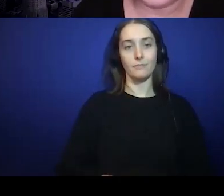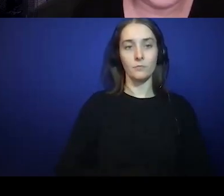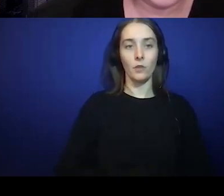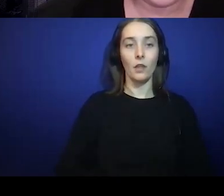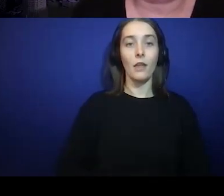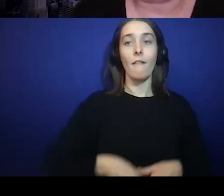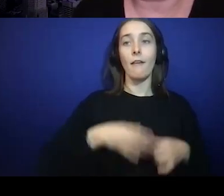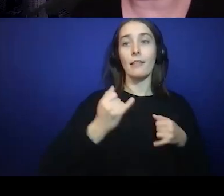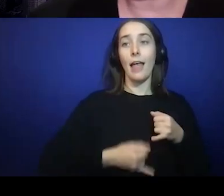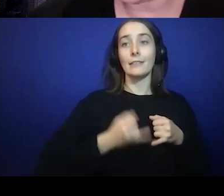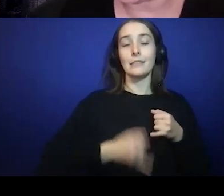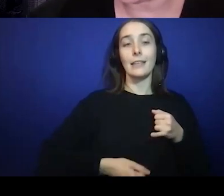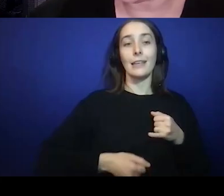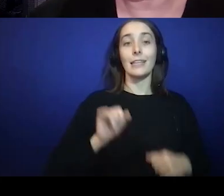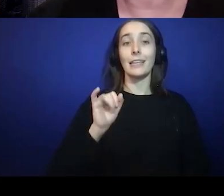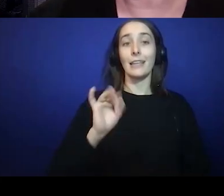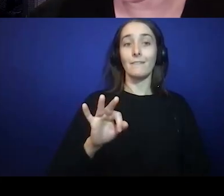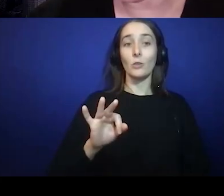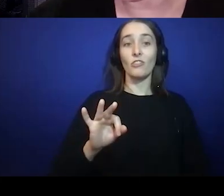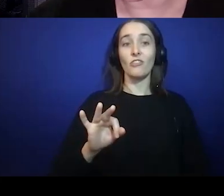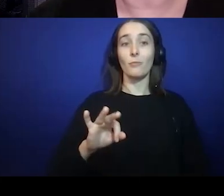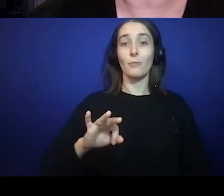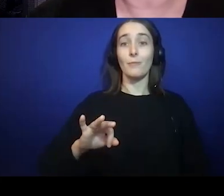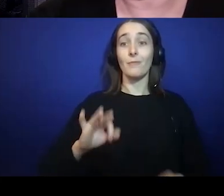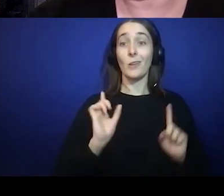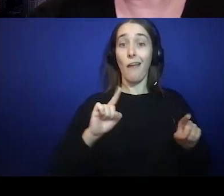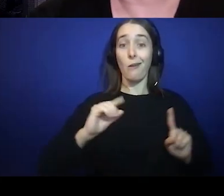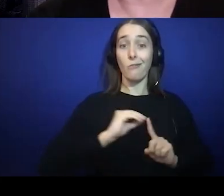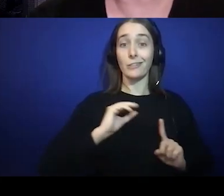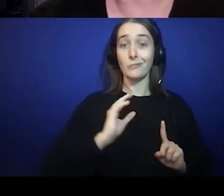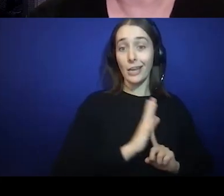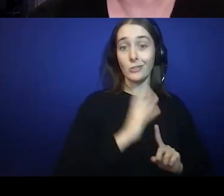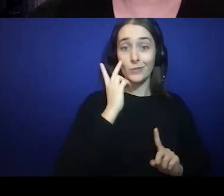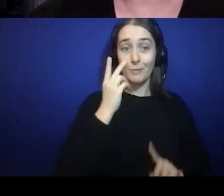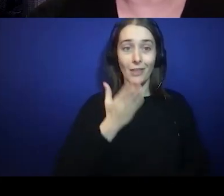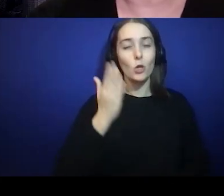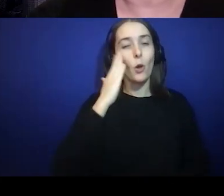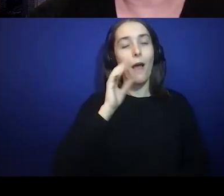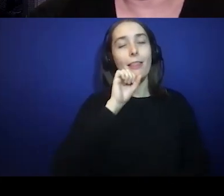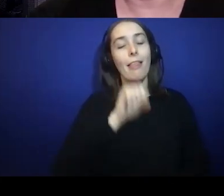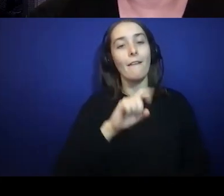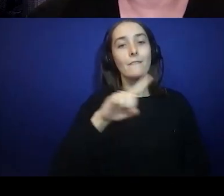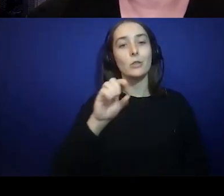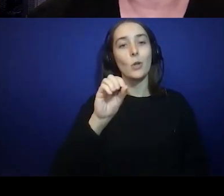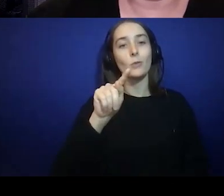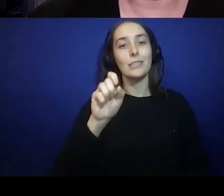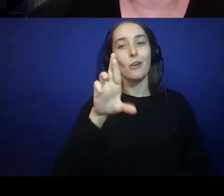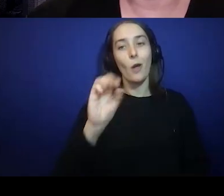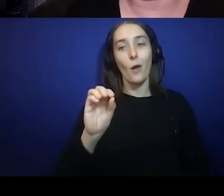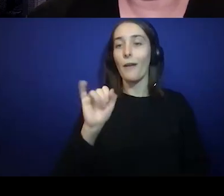And lastly, if you have been in orientation and you've seen me there, you know I love Zotero. If you haven't, know I love Zotero. It